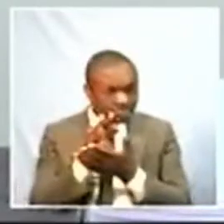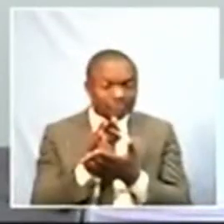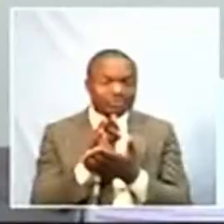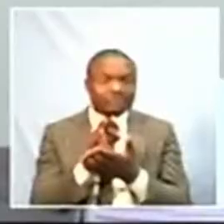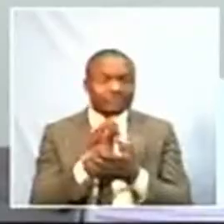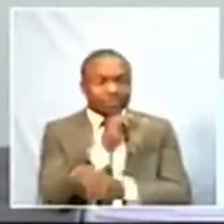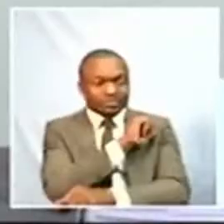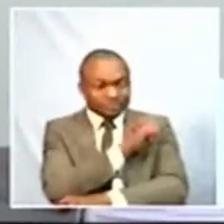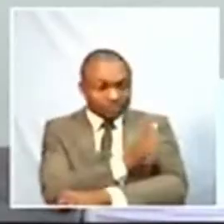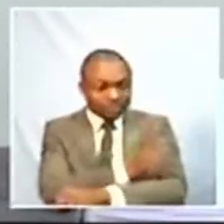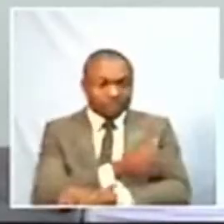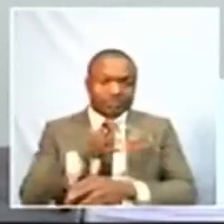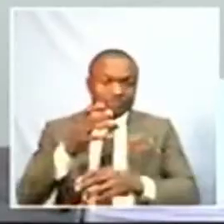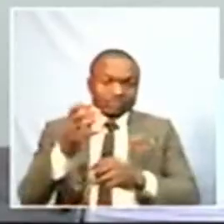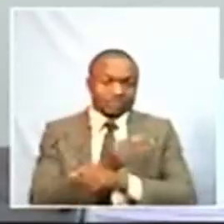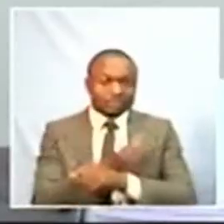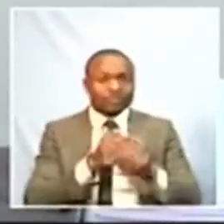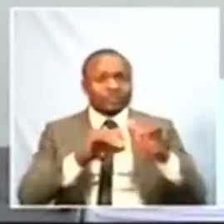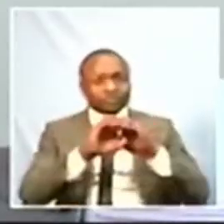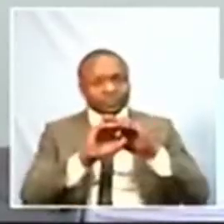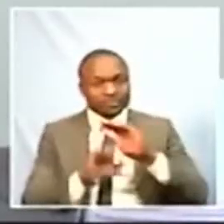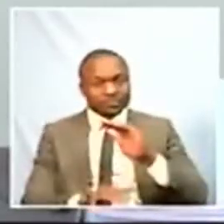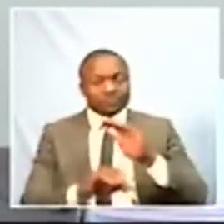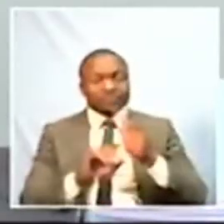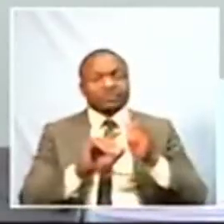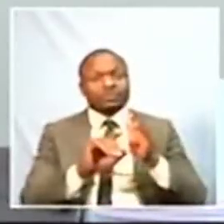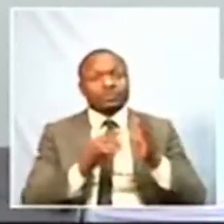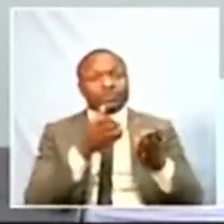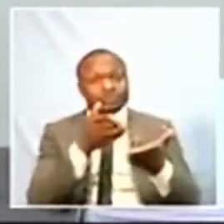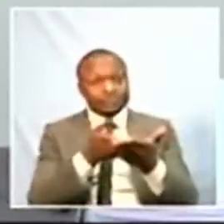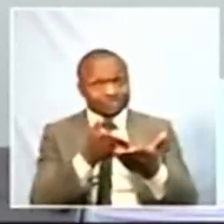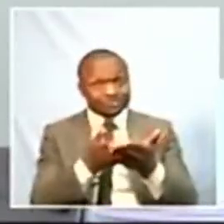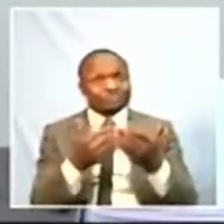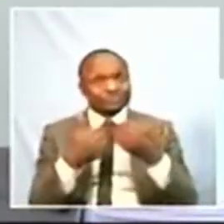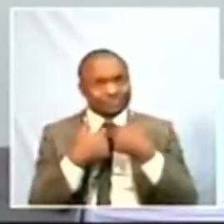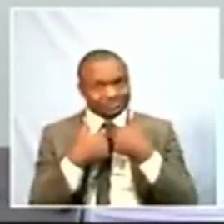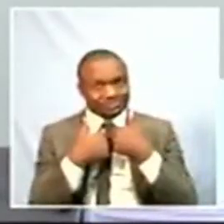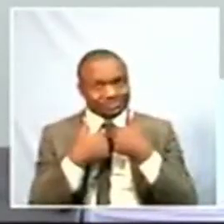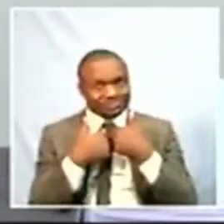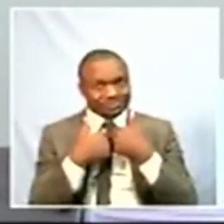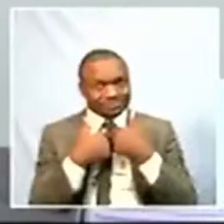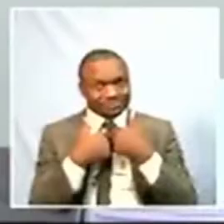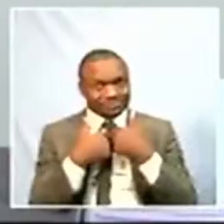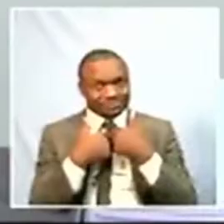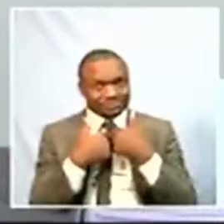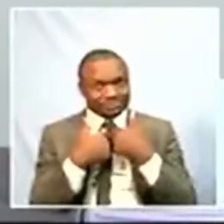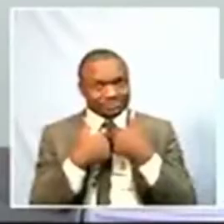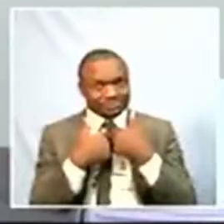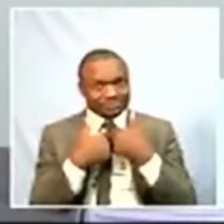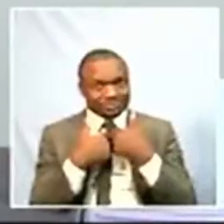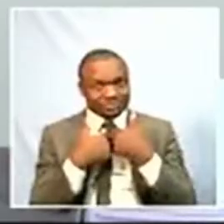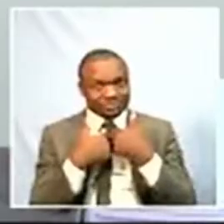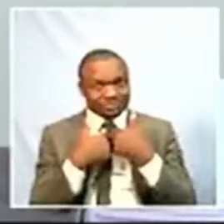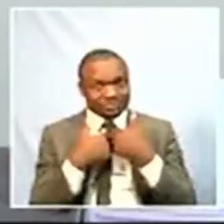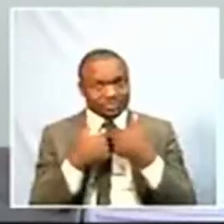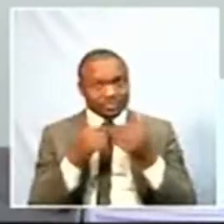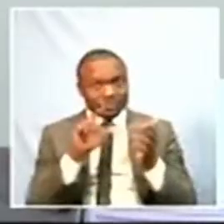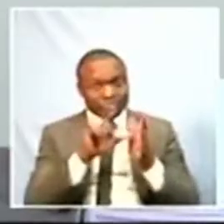sought under minutes. You have the minutes where you sought that.